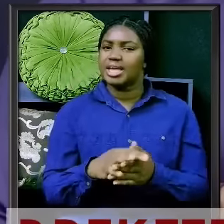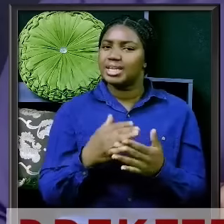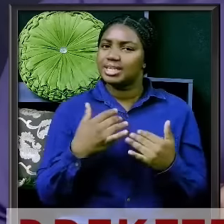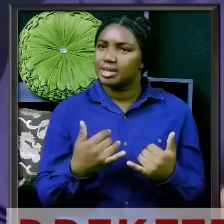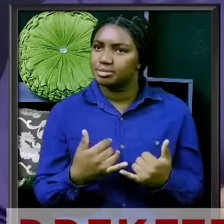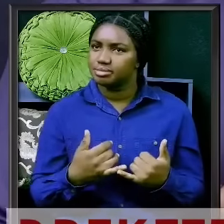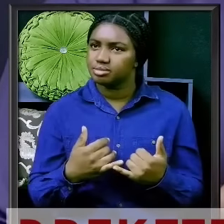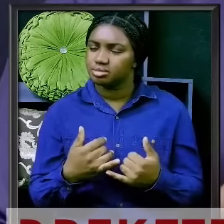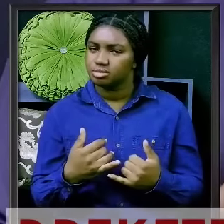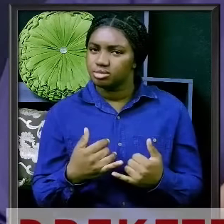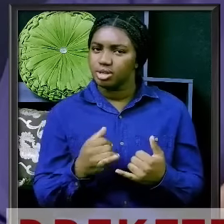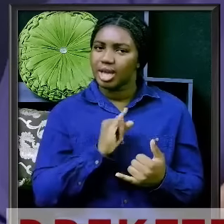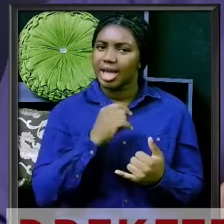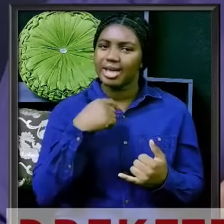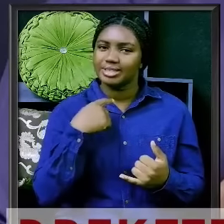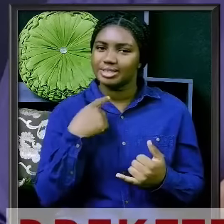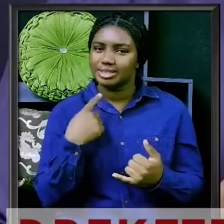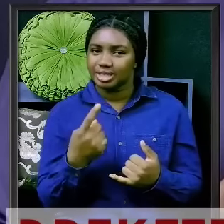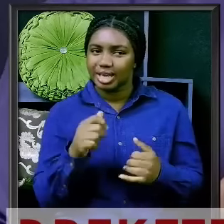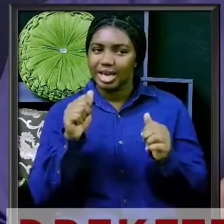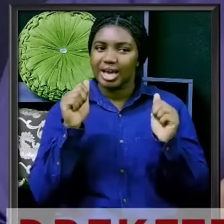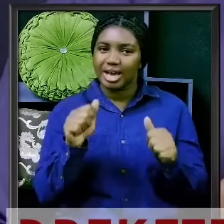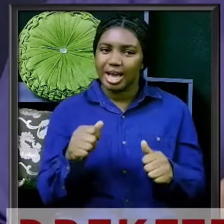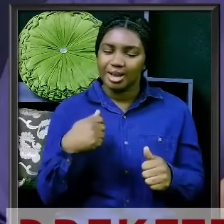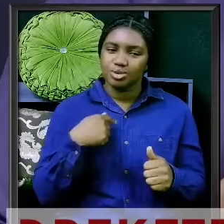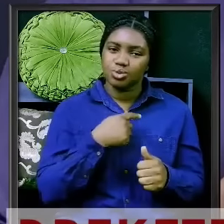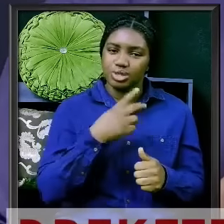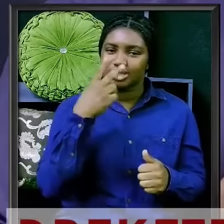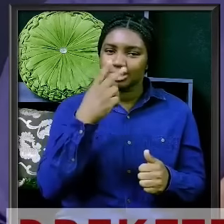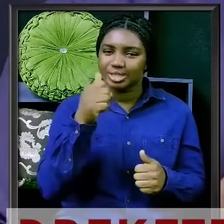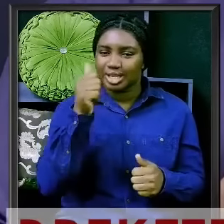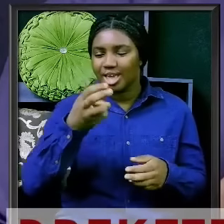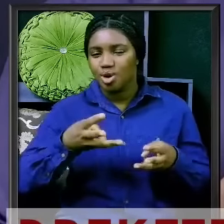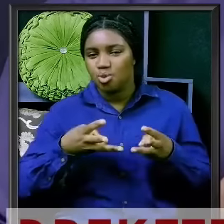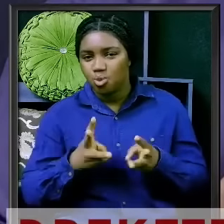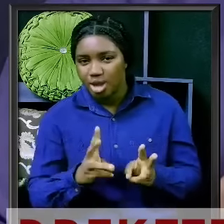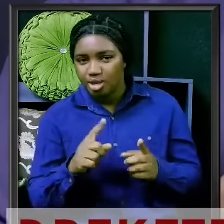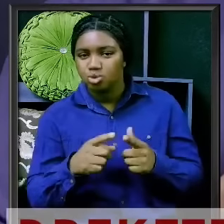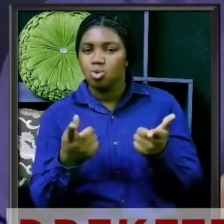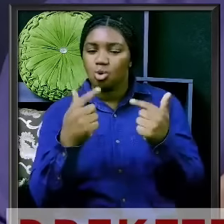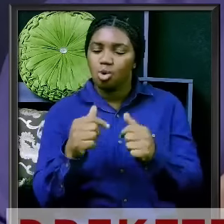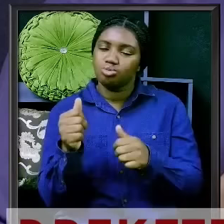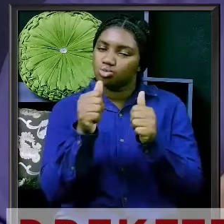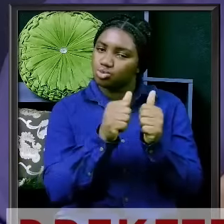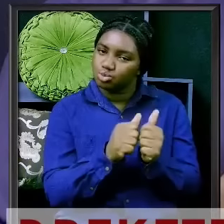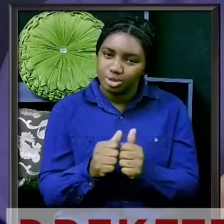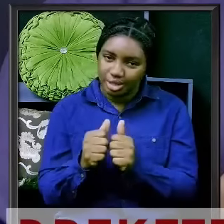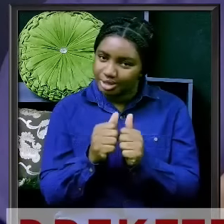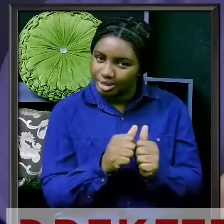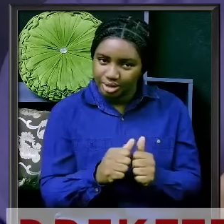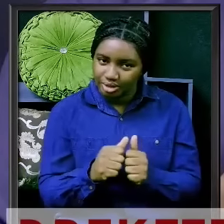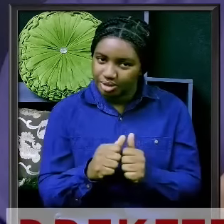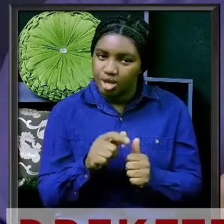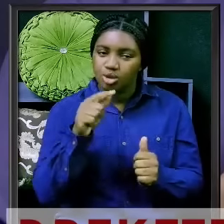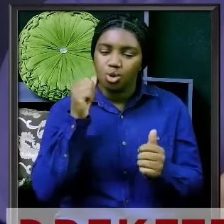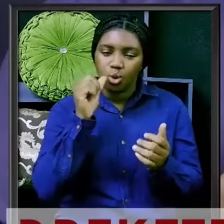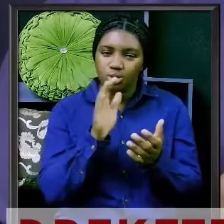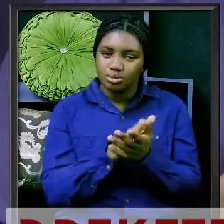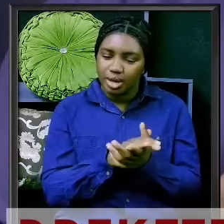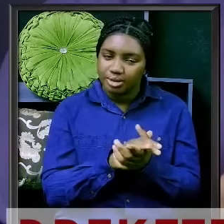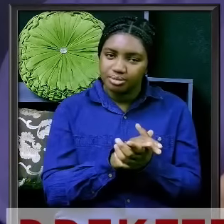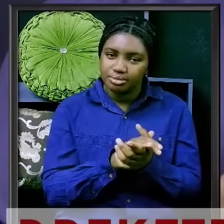that now I said, can we see a way to come together? Your